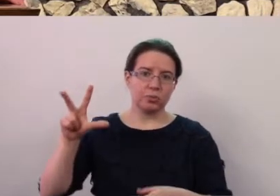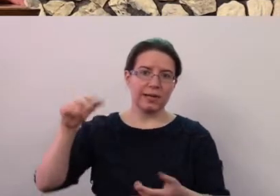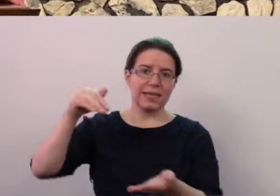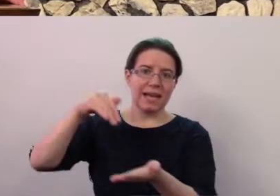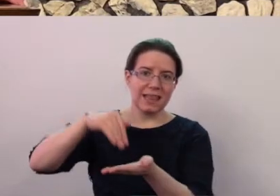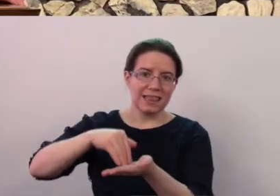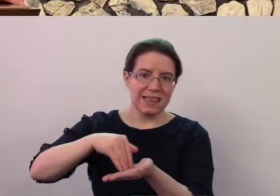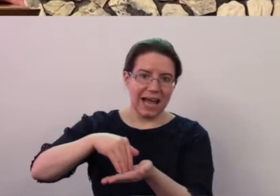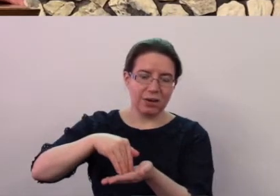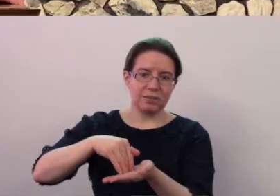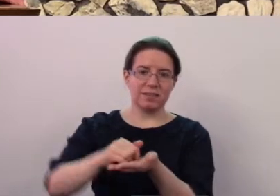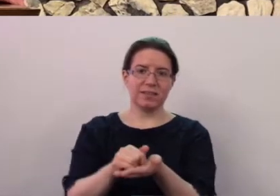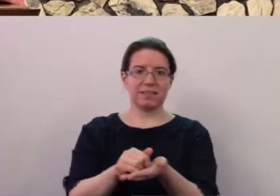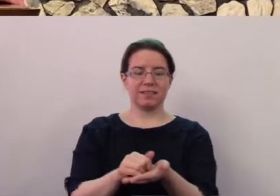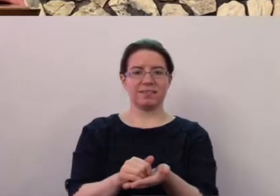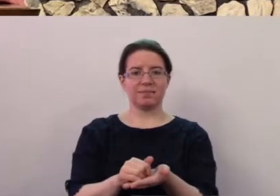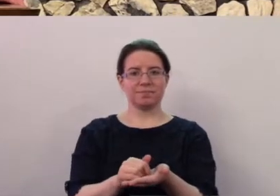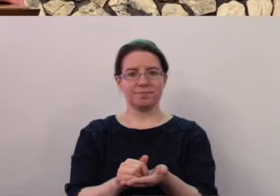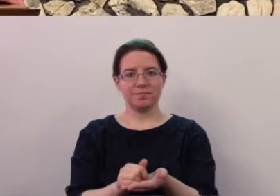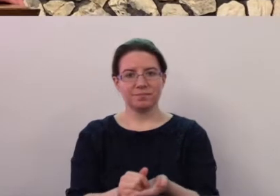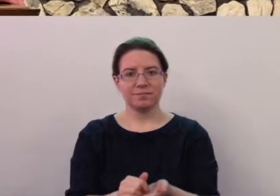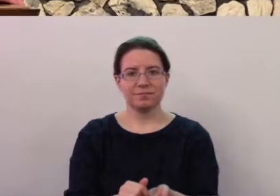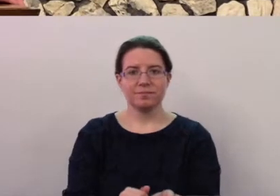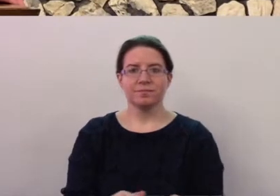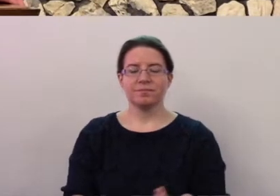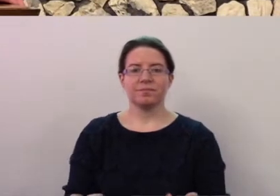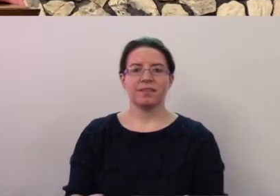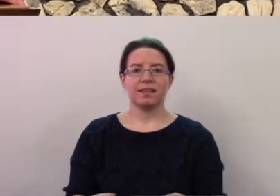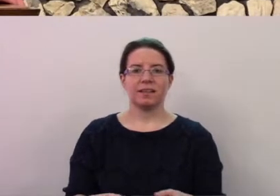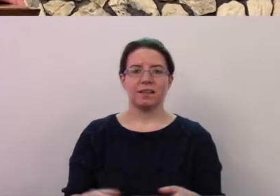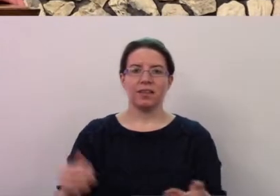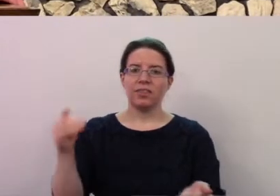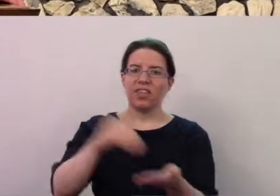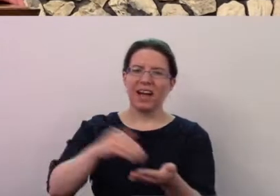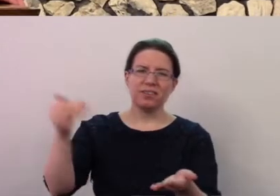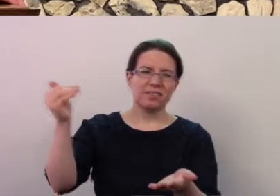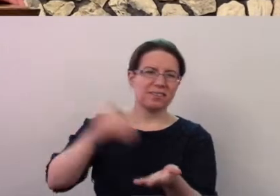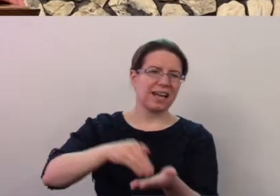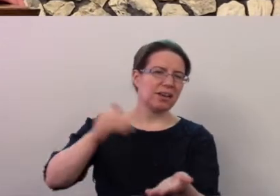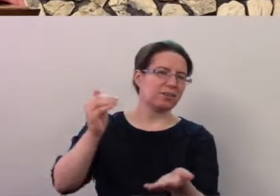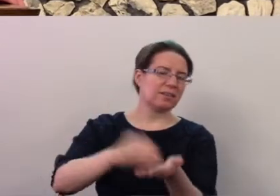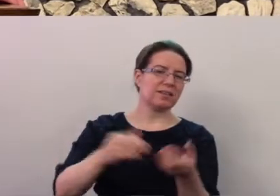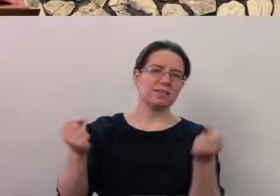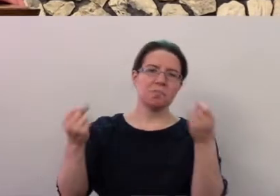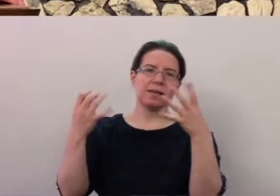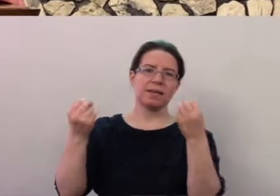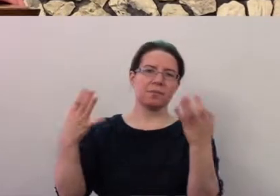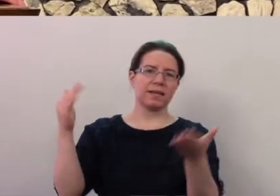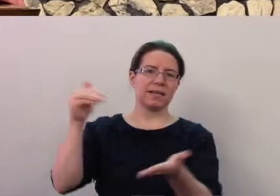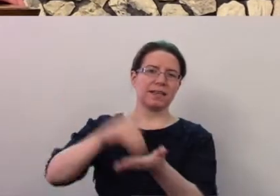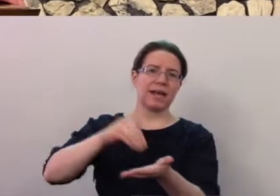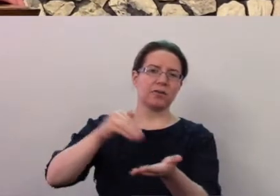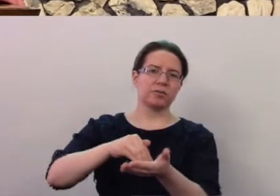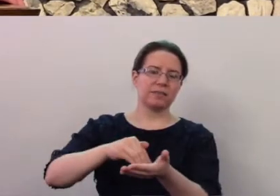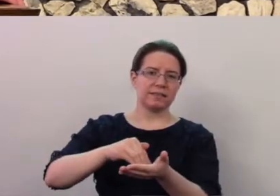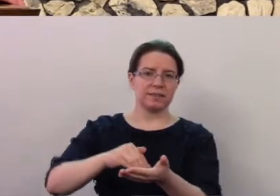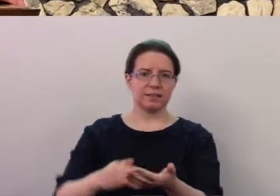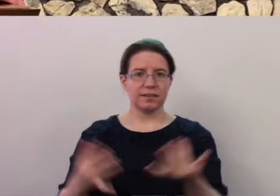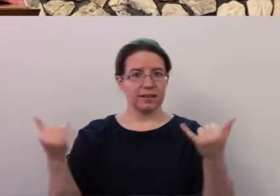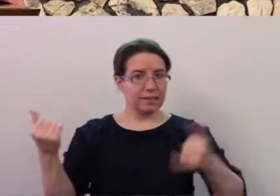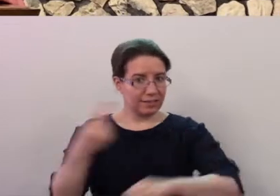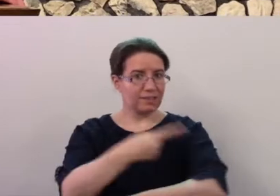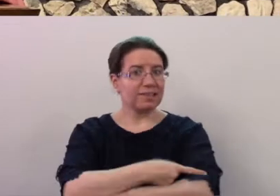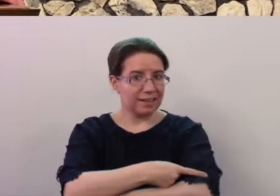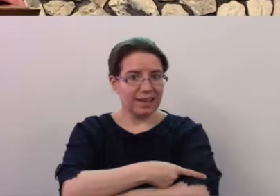that God is still pouring His Spirit out where thousands are receiving Him. Yes. Amen. Yes. Thousands,